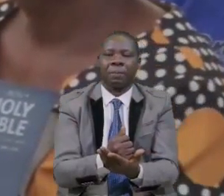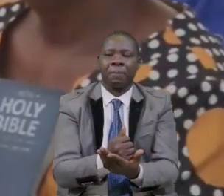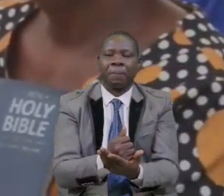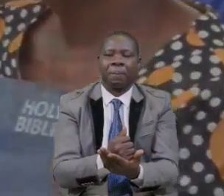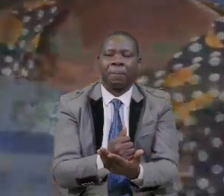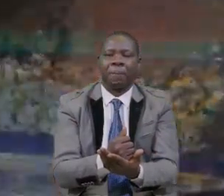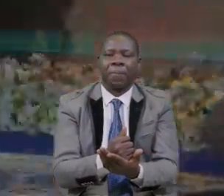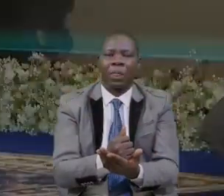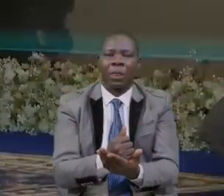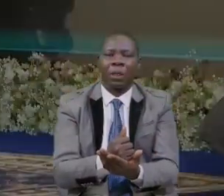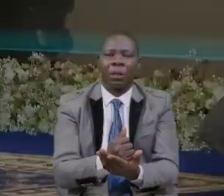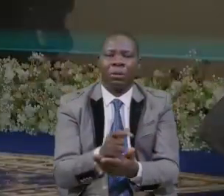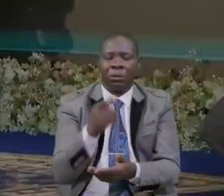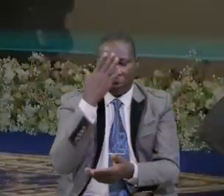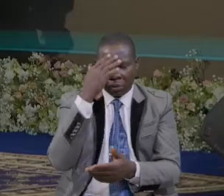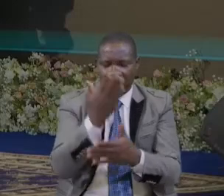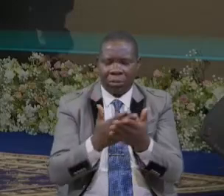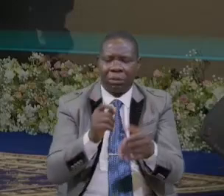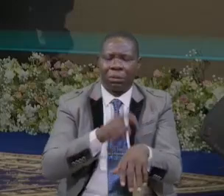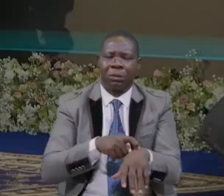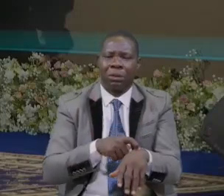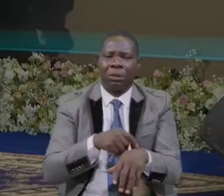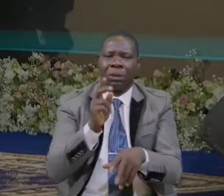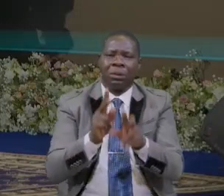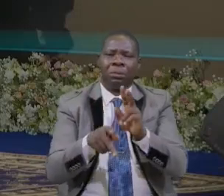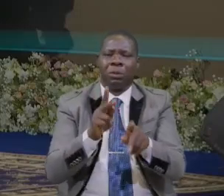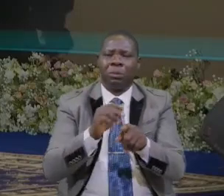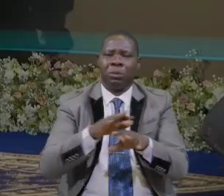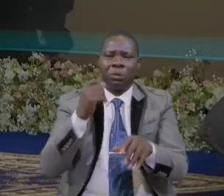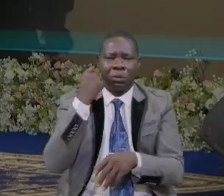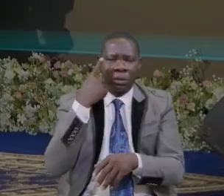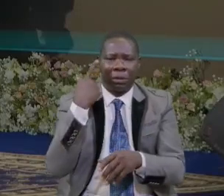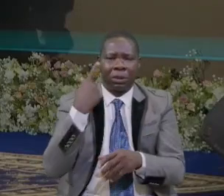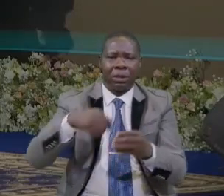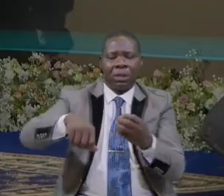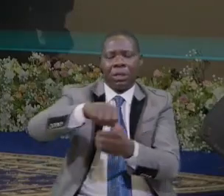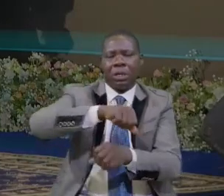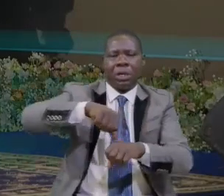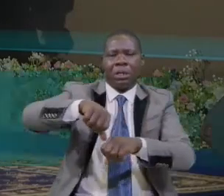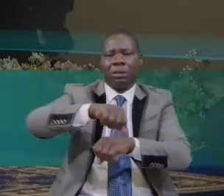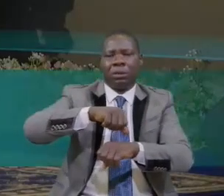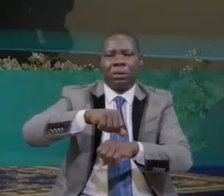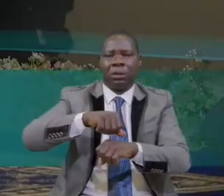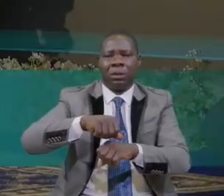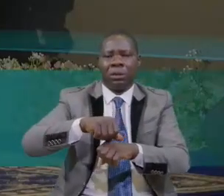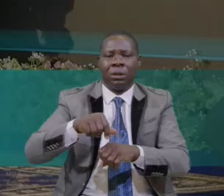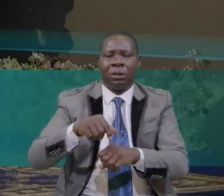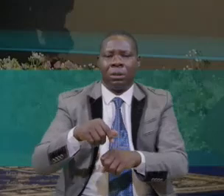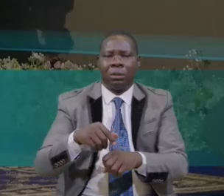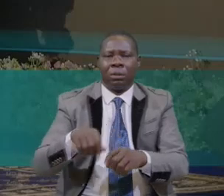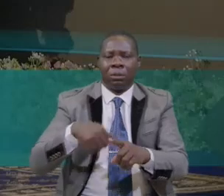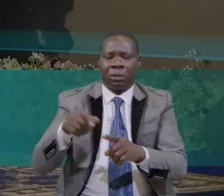Amen. You know, sometimes people don't understand anointing. They might, you know, when they are strong and healthy